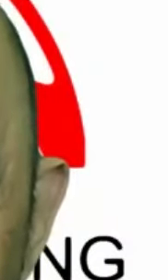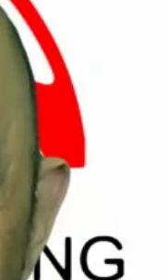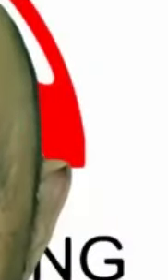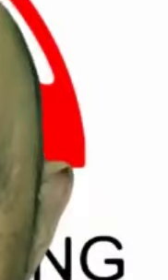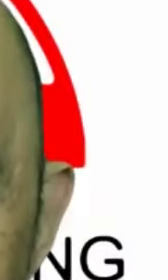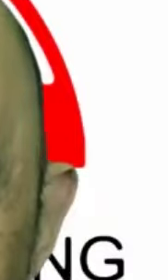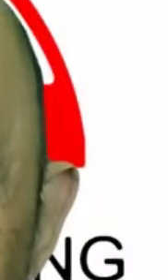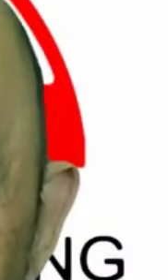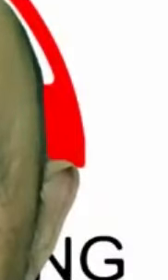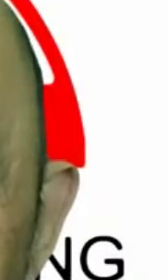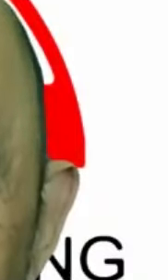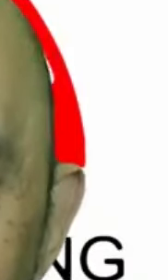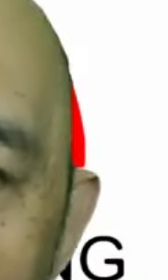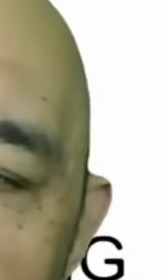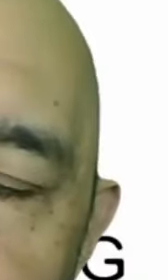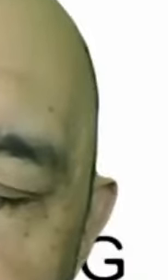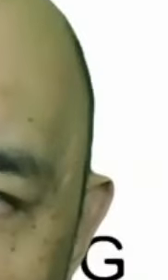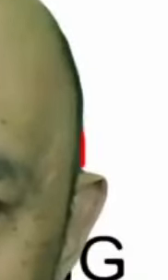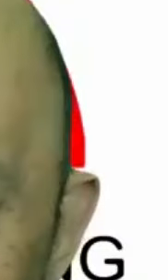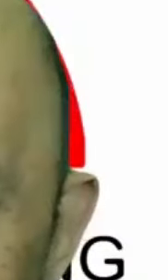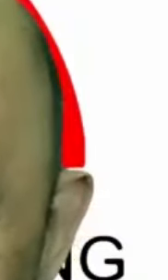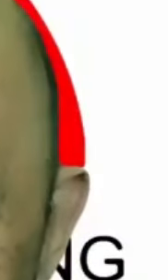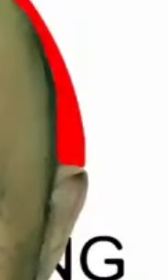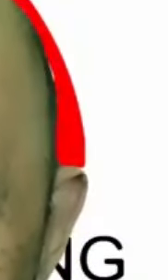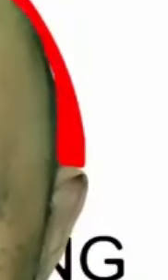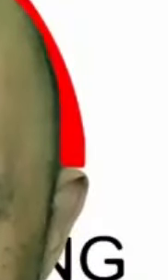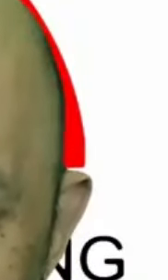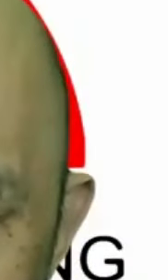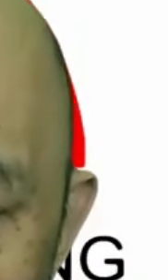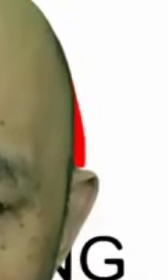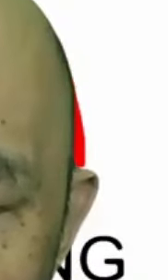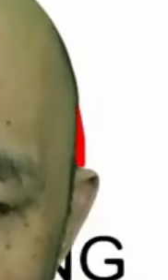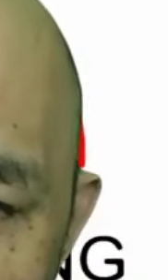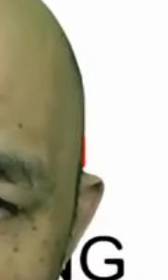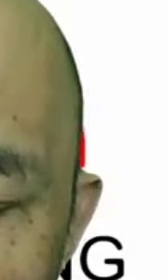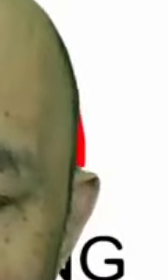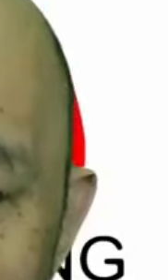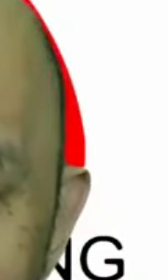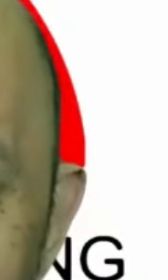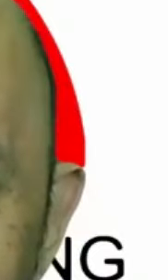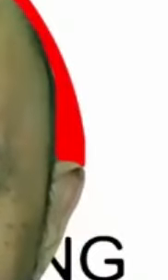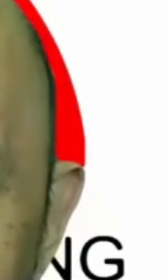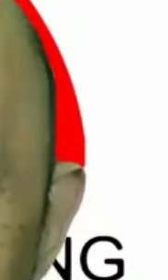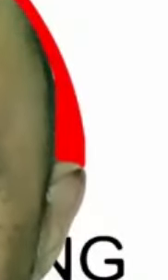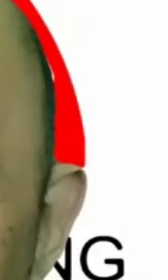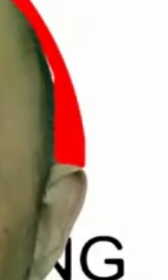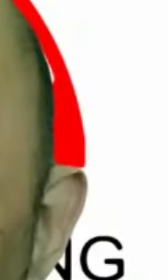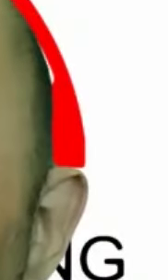It's what happened when we faced COVID 19,